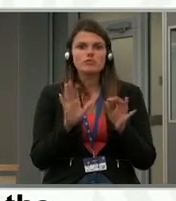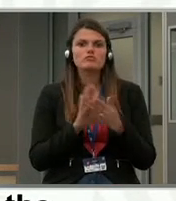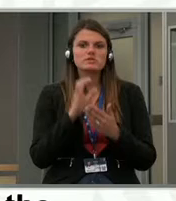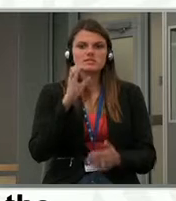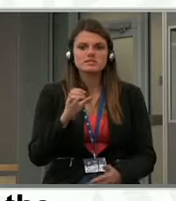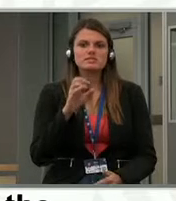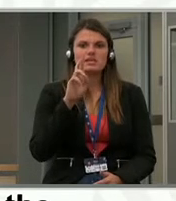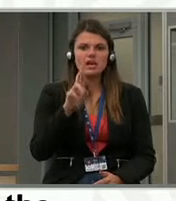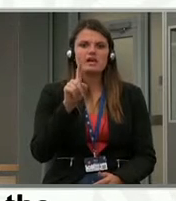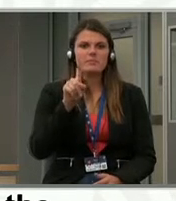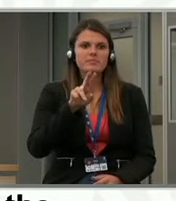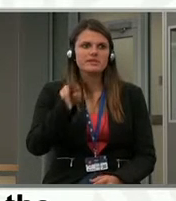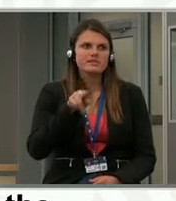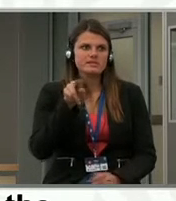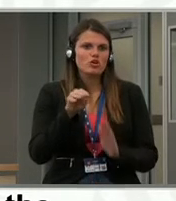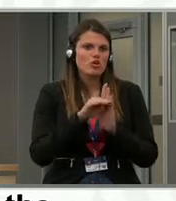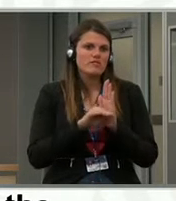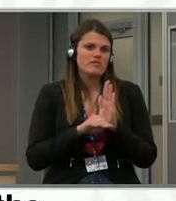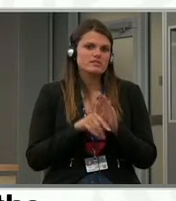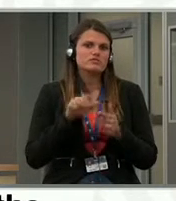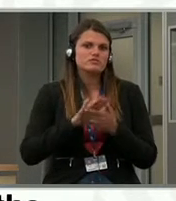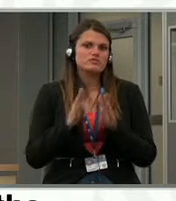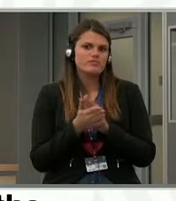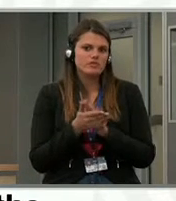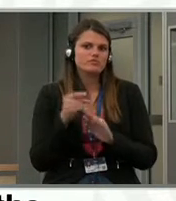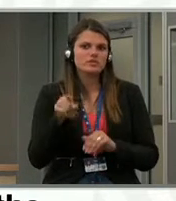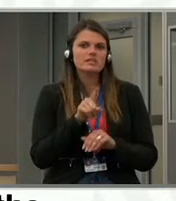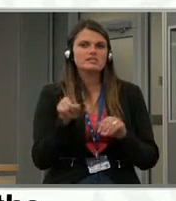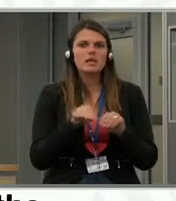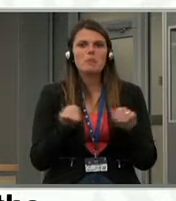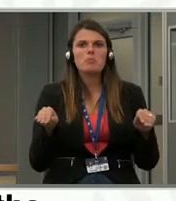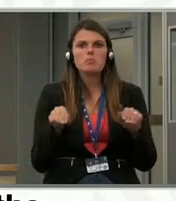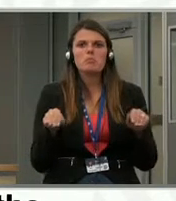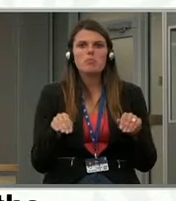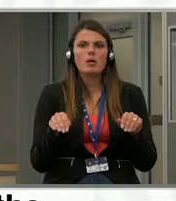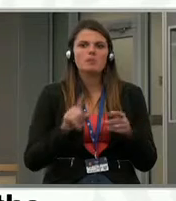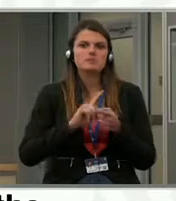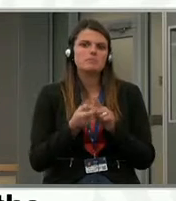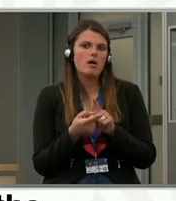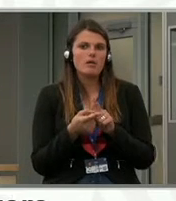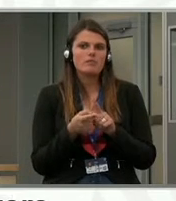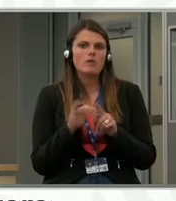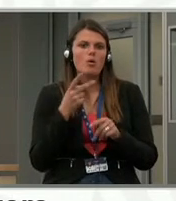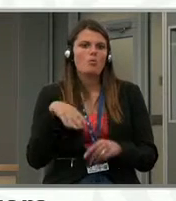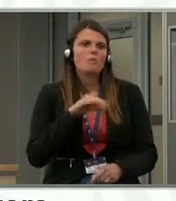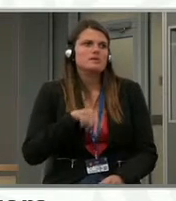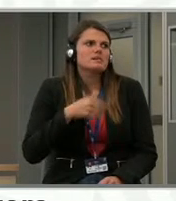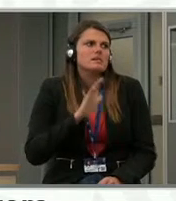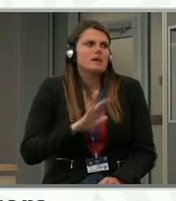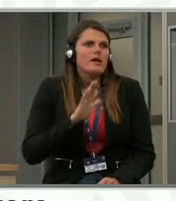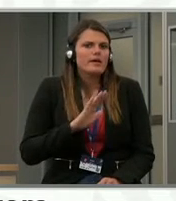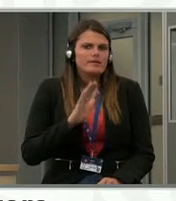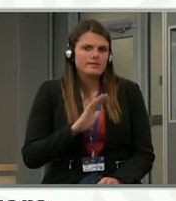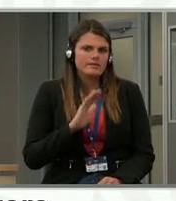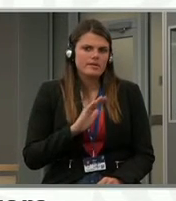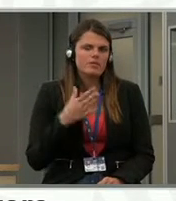convention represents the milestone for the paradigm shift we were looking for. This leads me to take in consideration, first